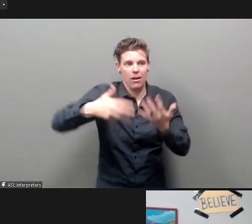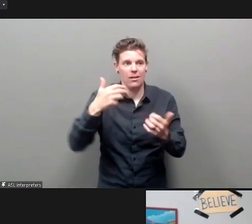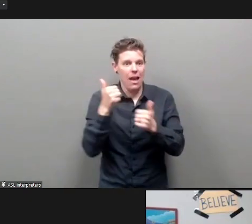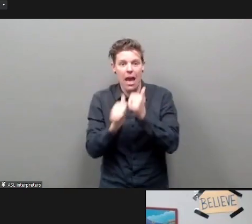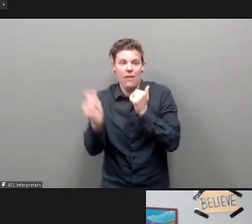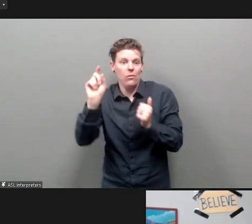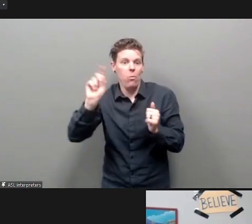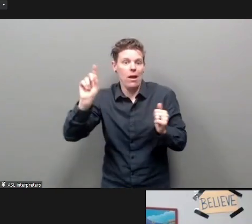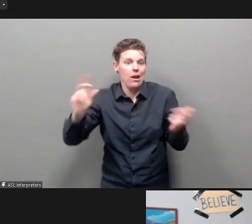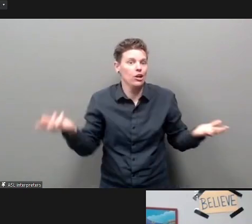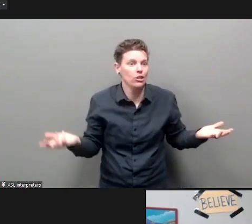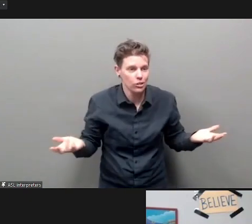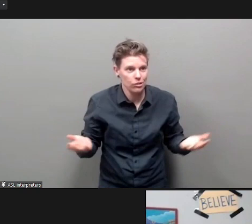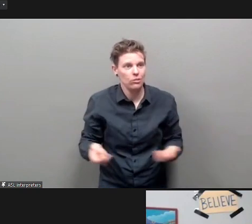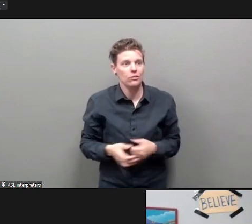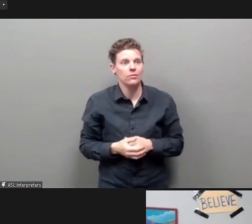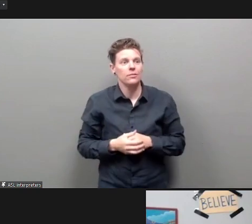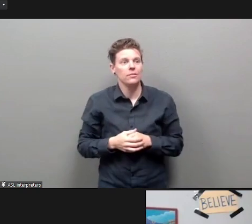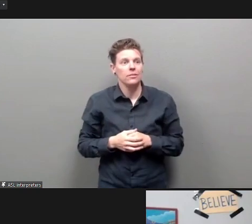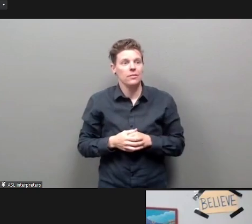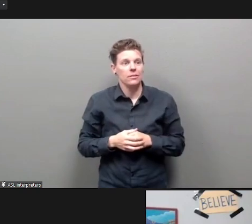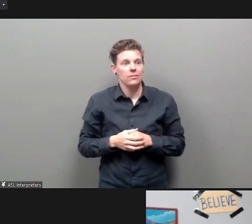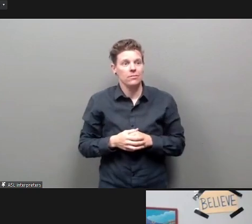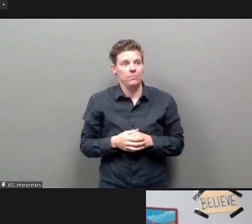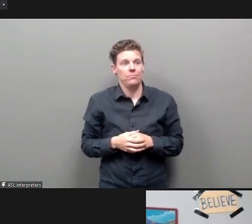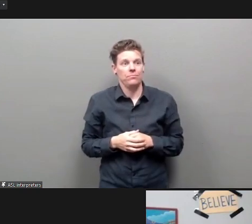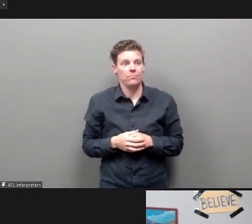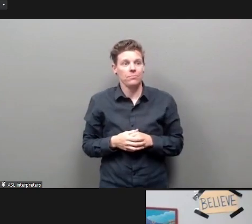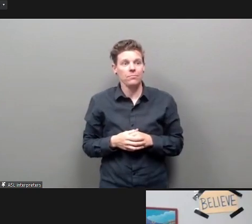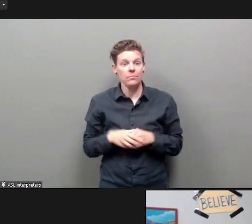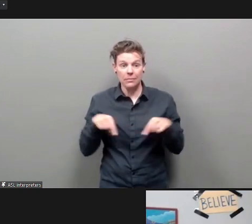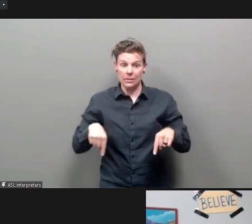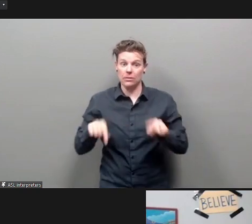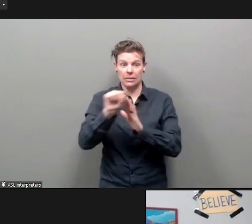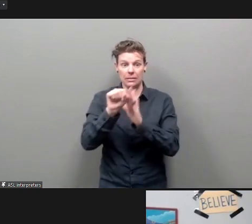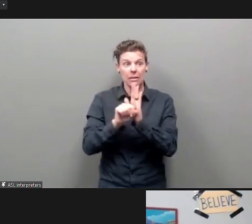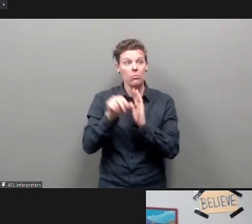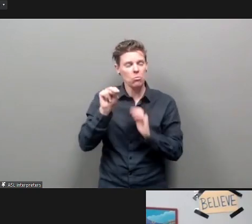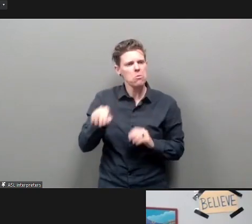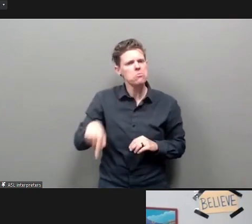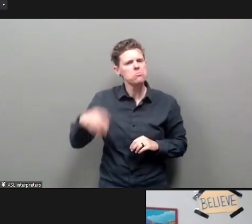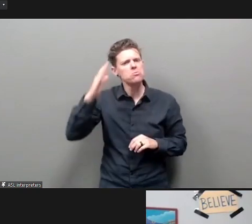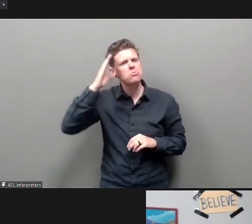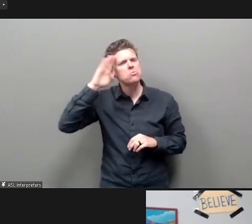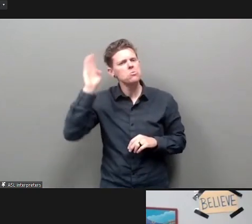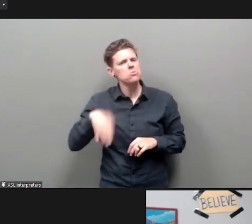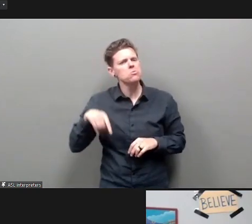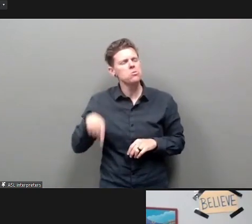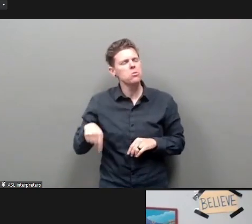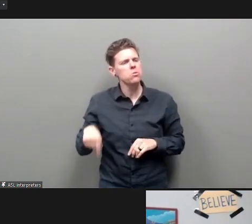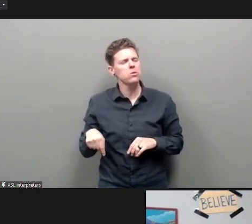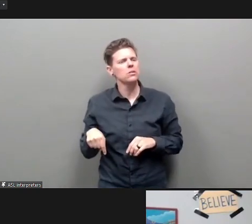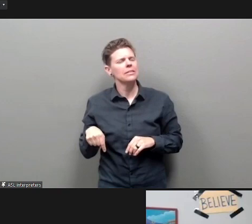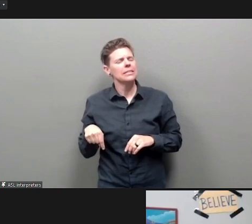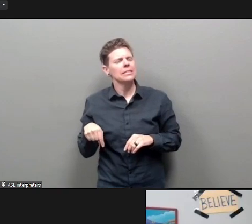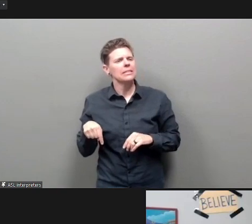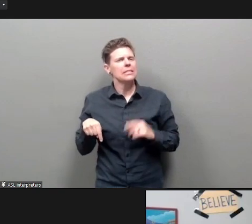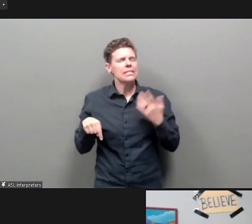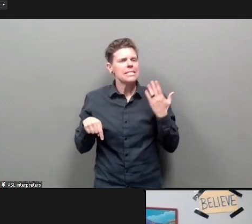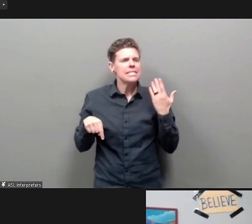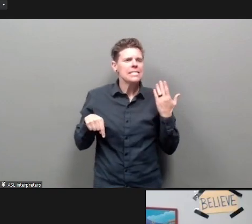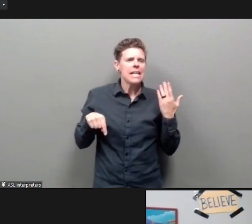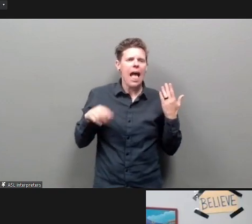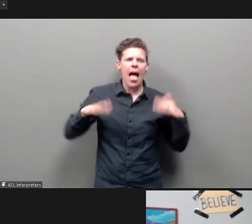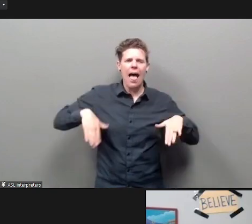that, and one other thing that New Mexico knows, I don't know that any other, I haven't seen it from anyone